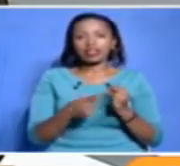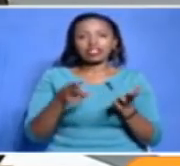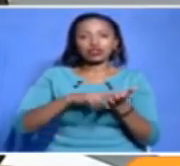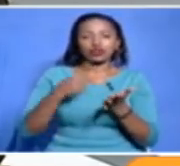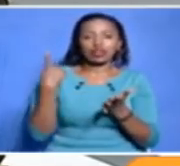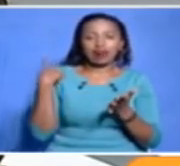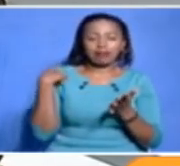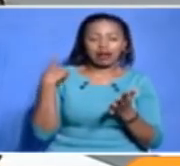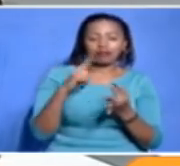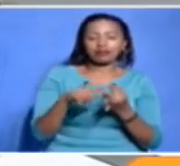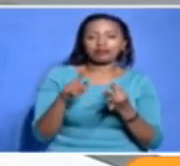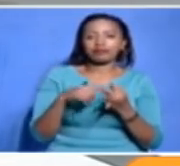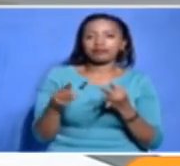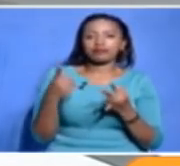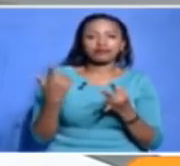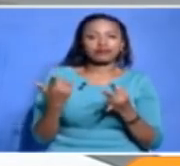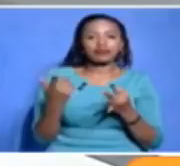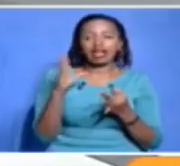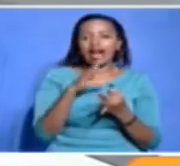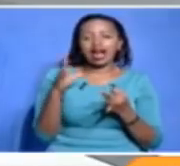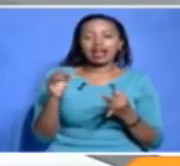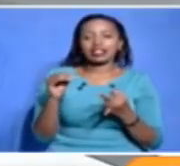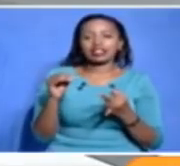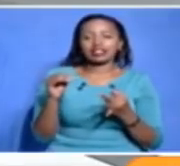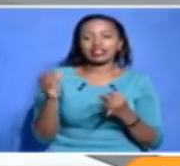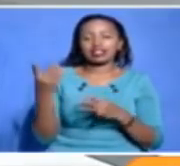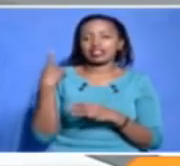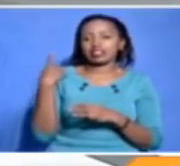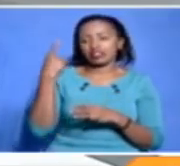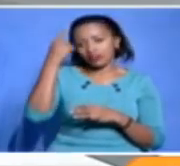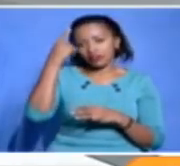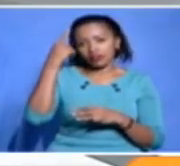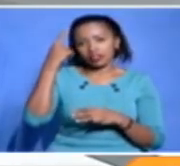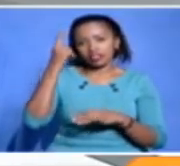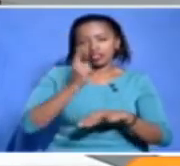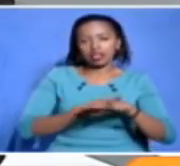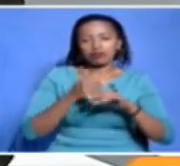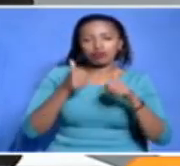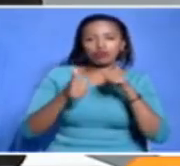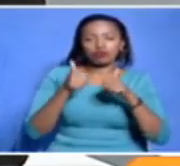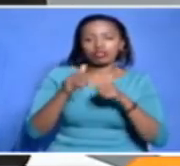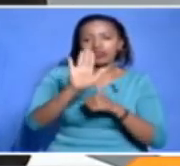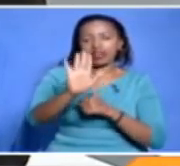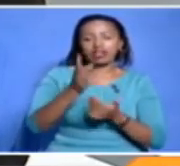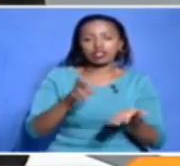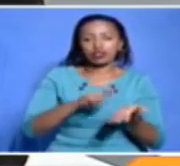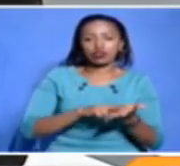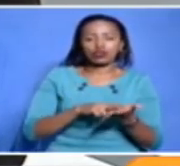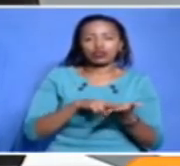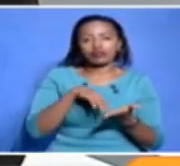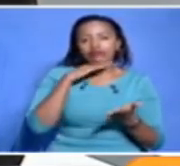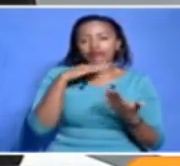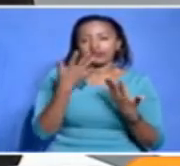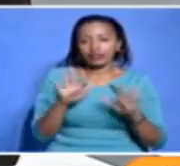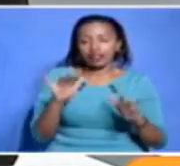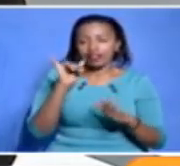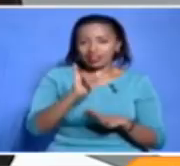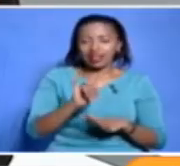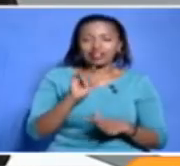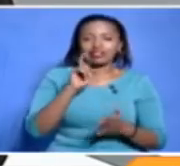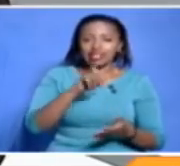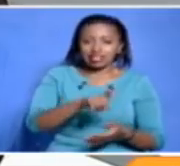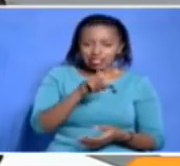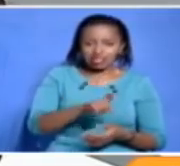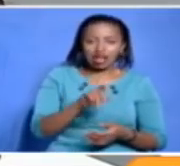well as, of course, the expiry date and, you know, the period of their registration. That is a requirement by